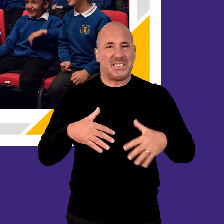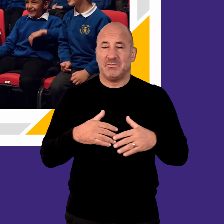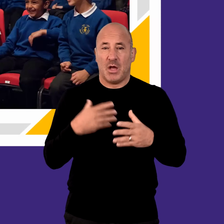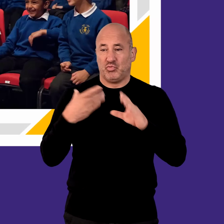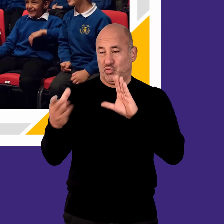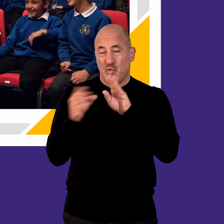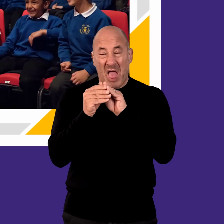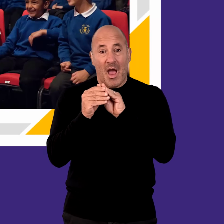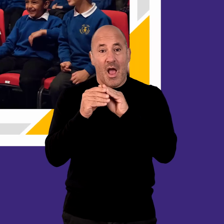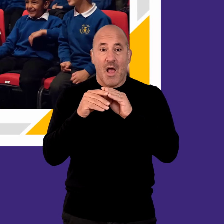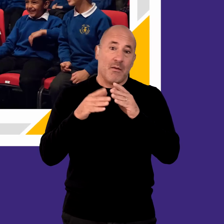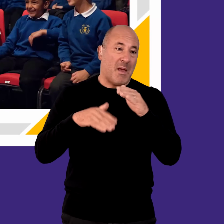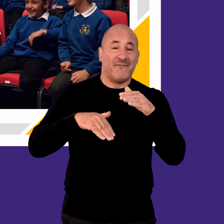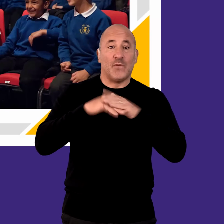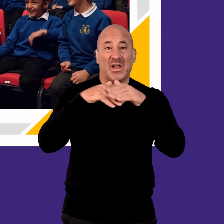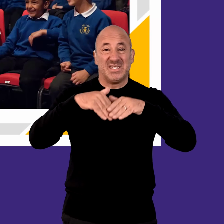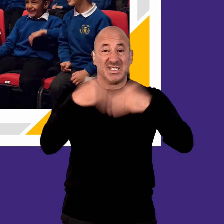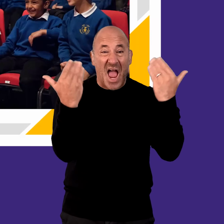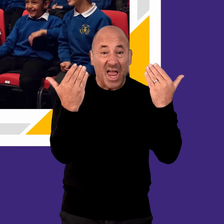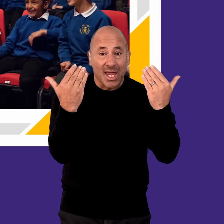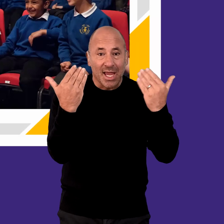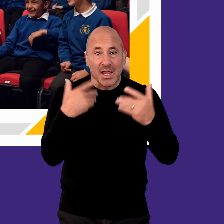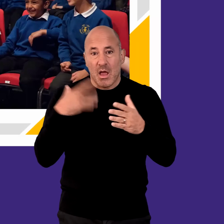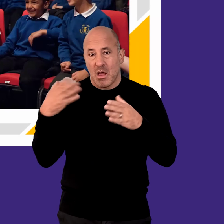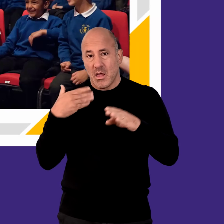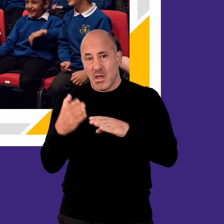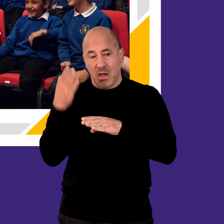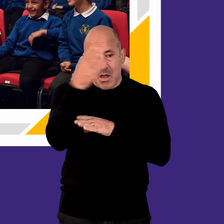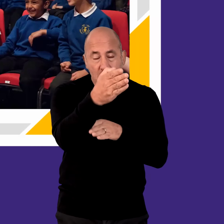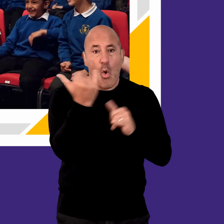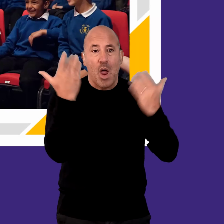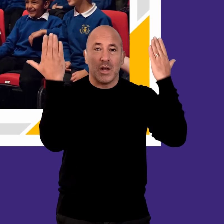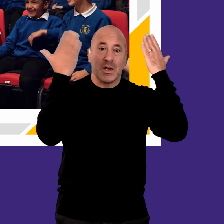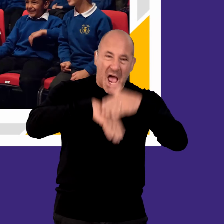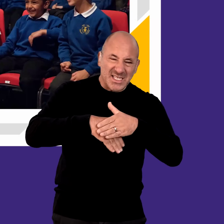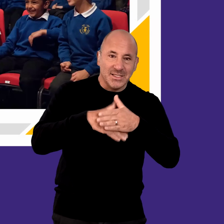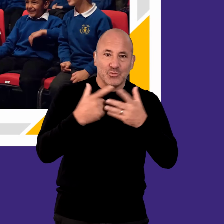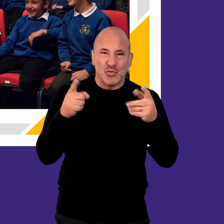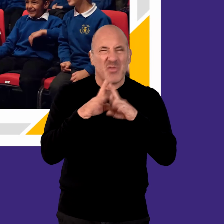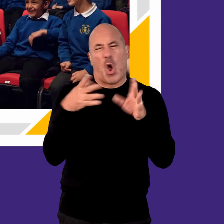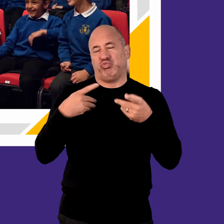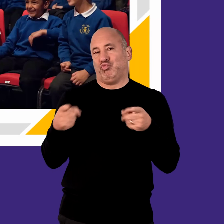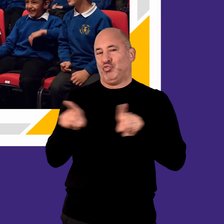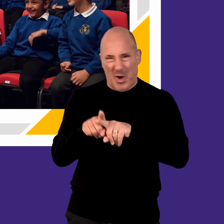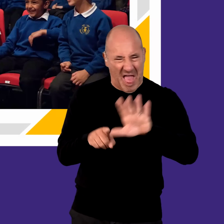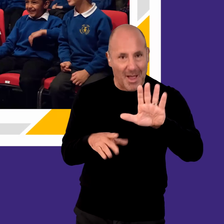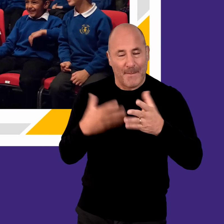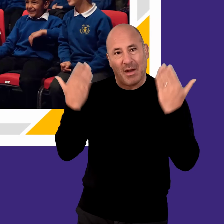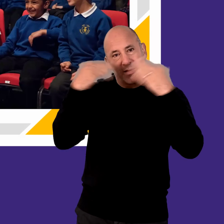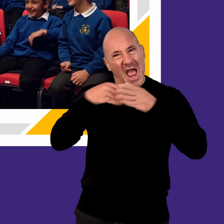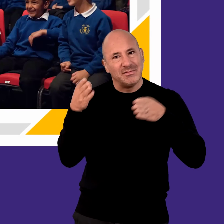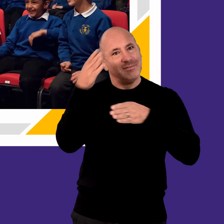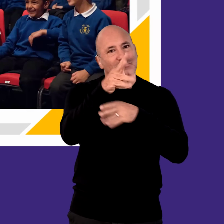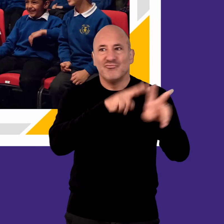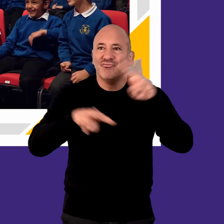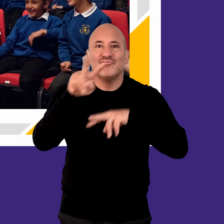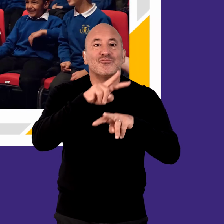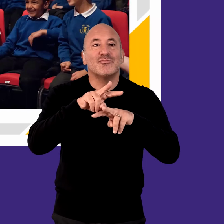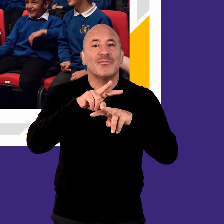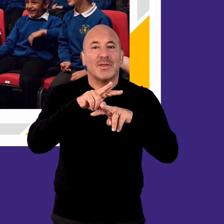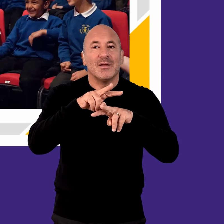that person was interesting. But actually that opportunity to spend a day together or go and see something, spend a night together, not literally.